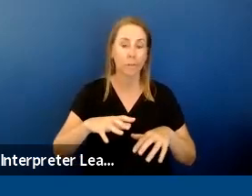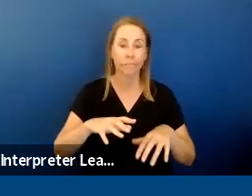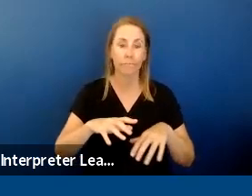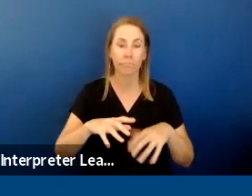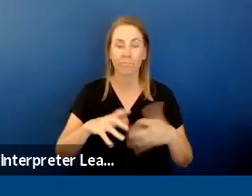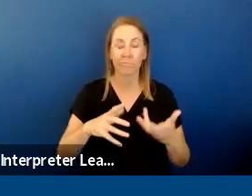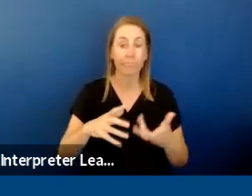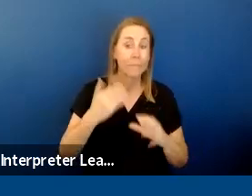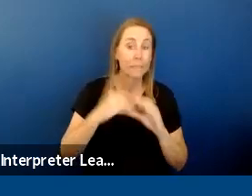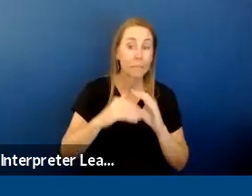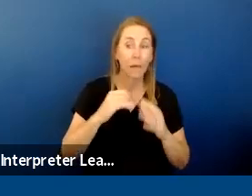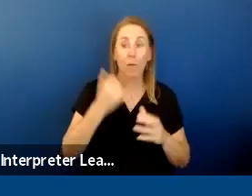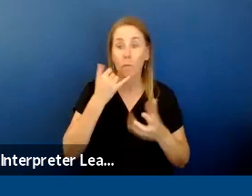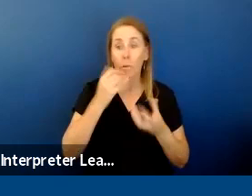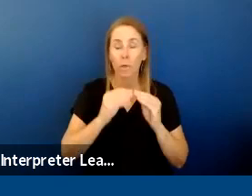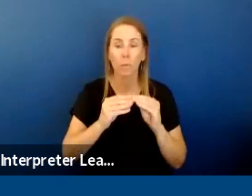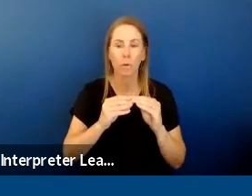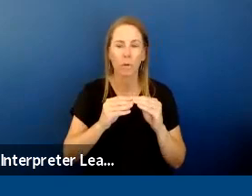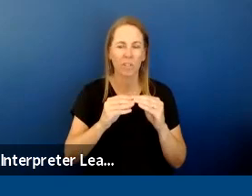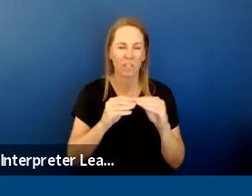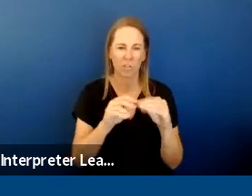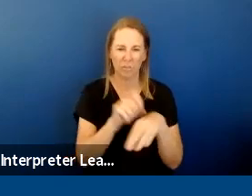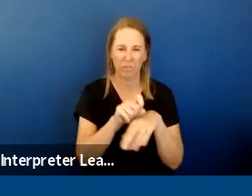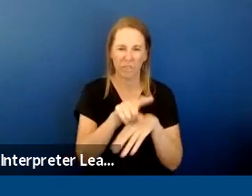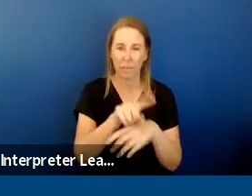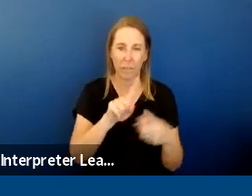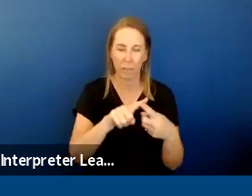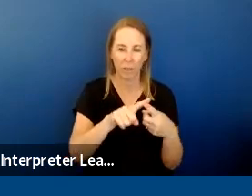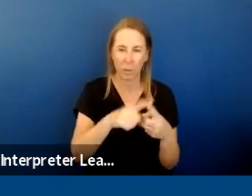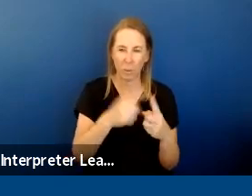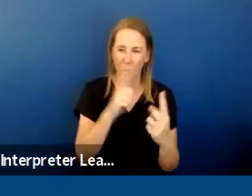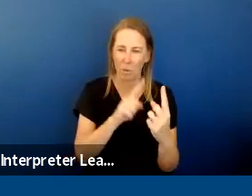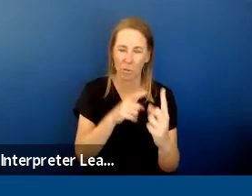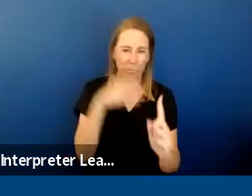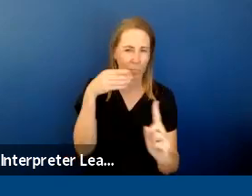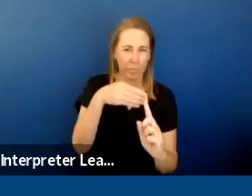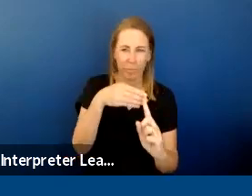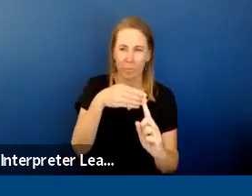itself may have a registry to help those that are disabled evacuate.